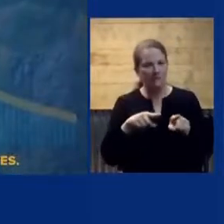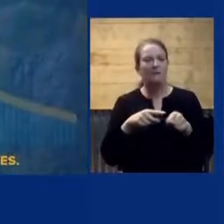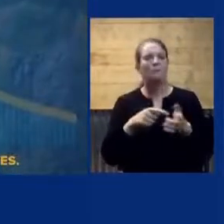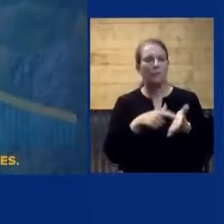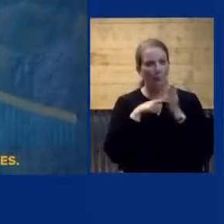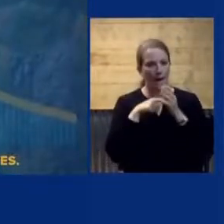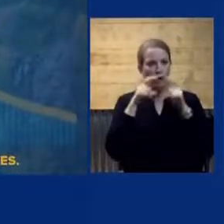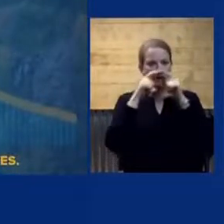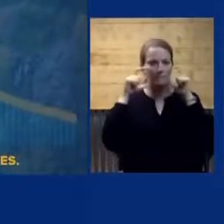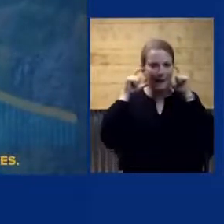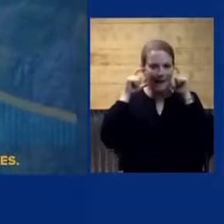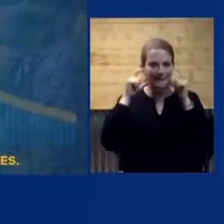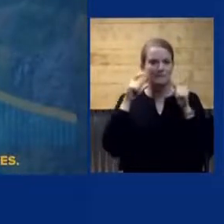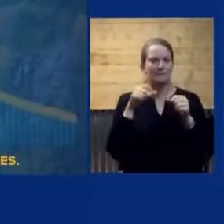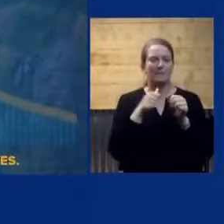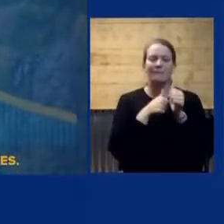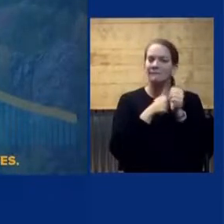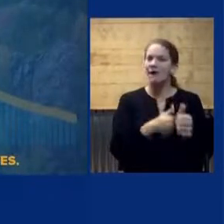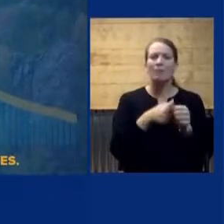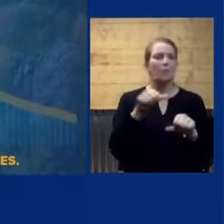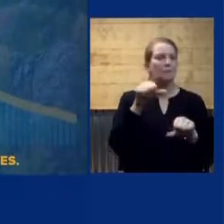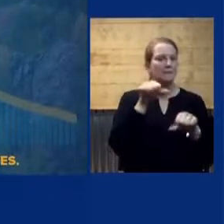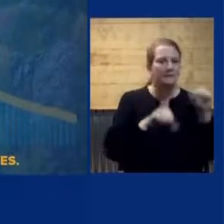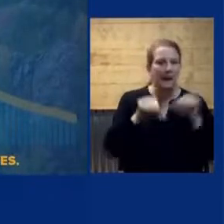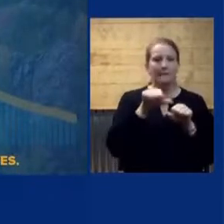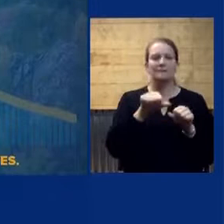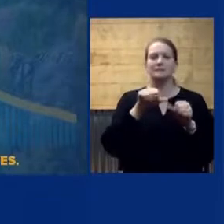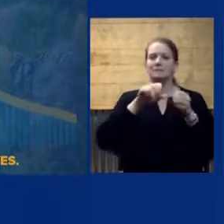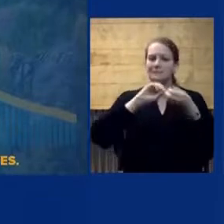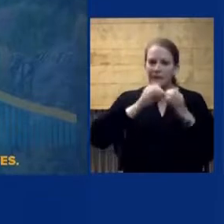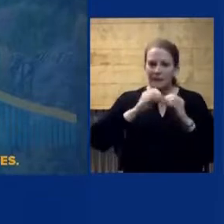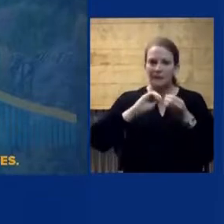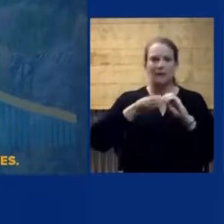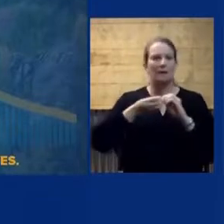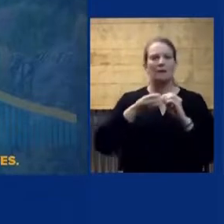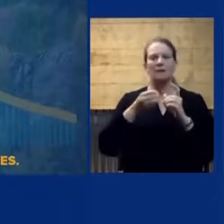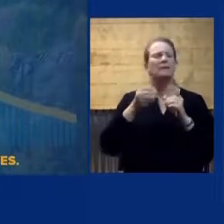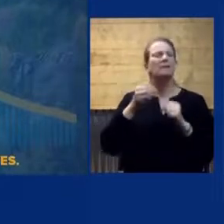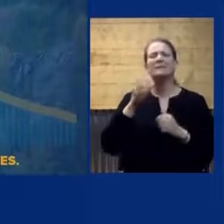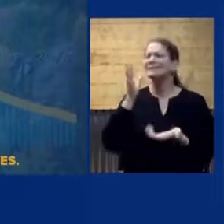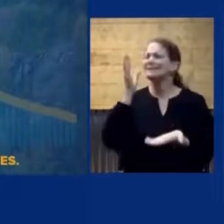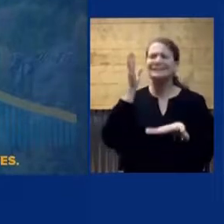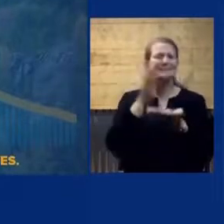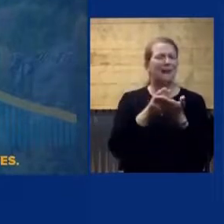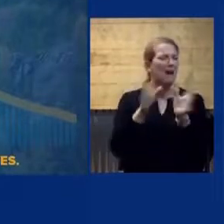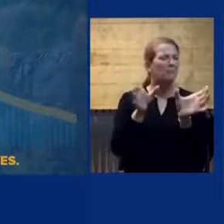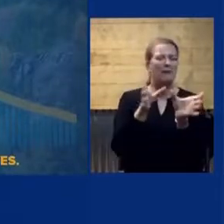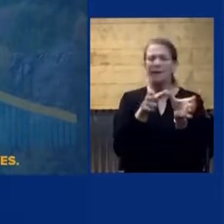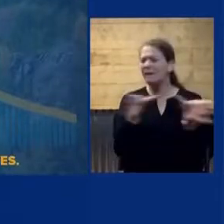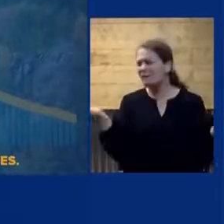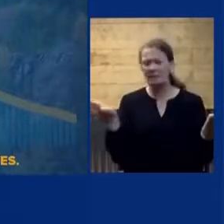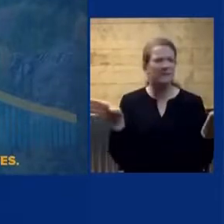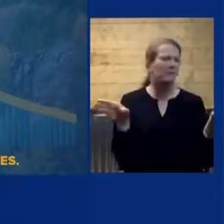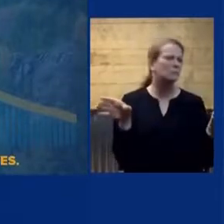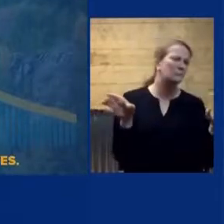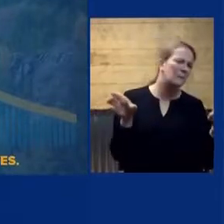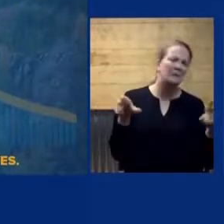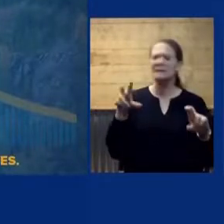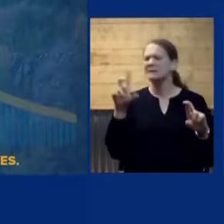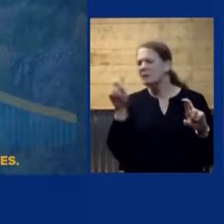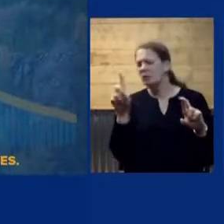science, follow the data, stop dividing people, stop playing politics,